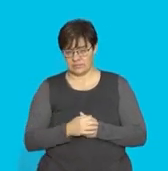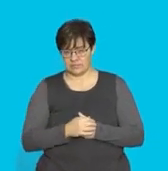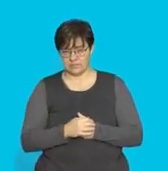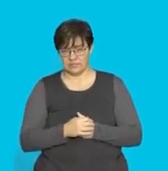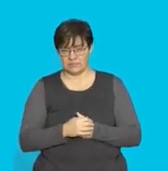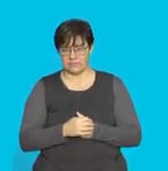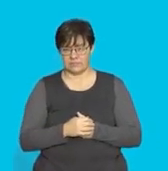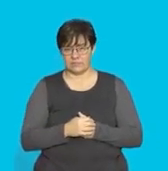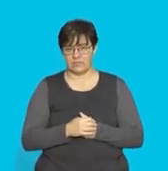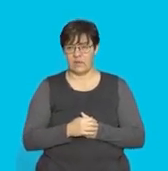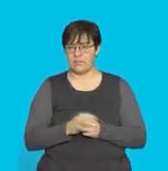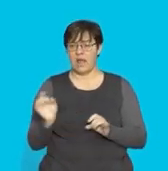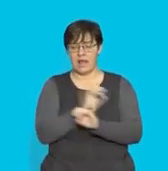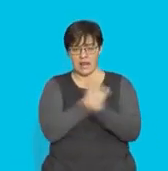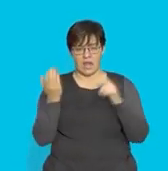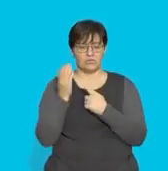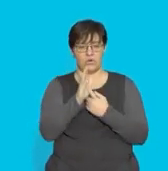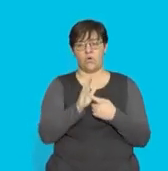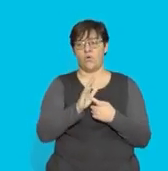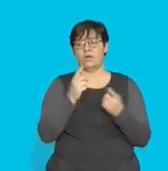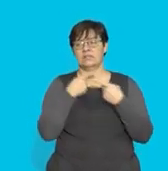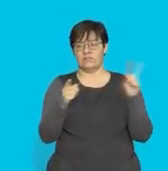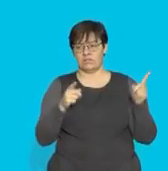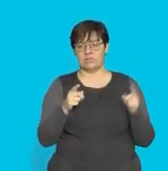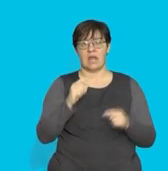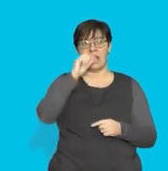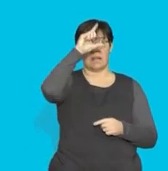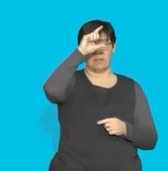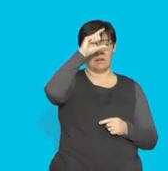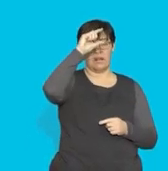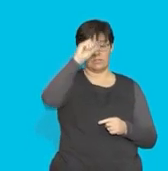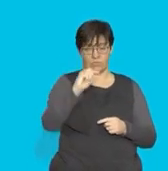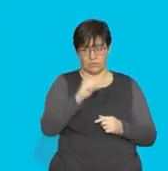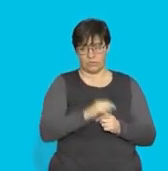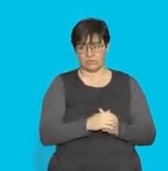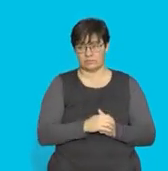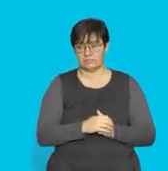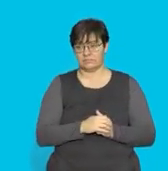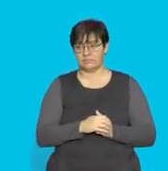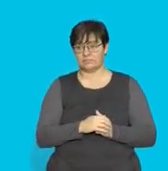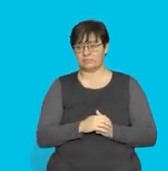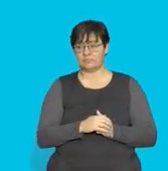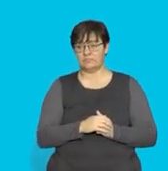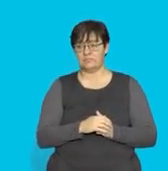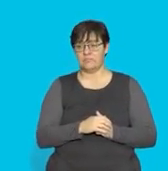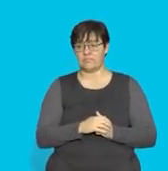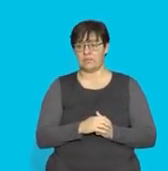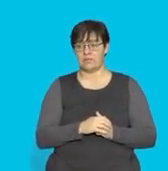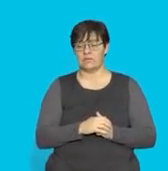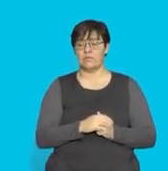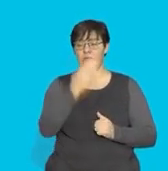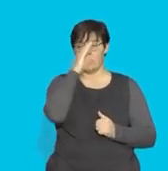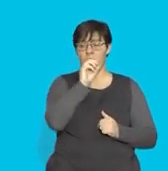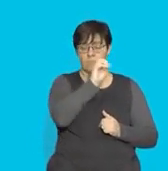H, small h. Note that I've clearly indicated the difference between my capital letters and the smaller